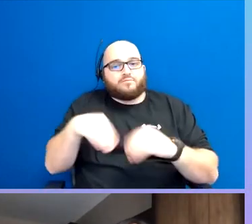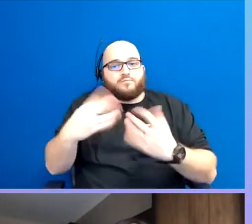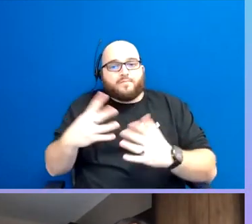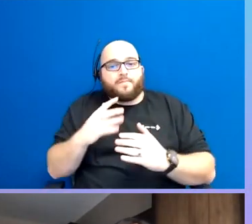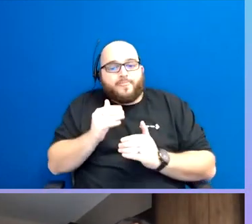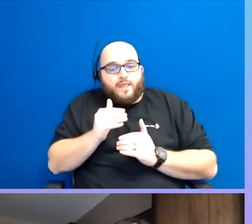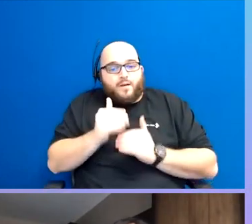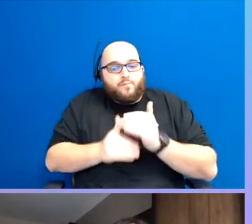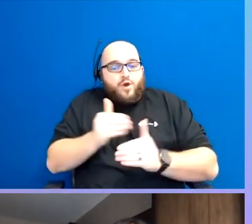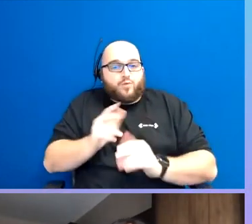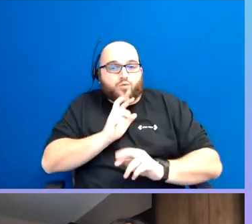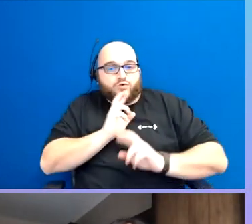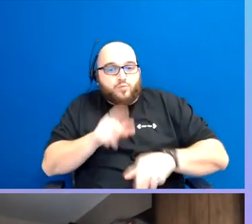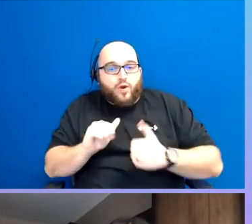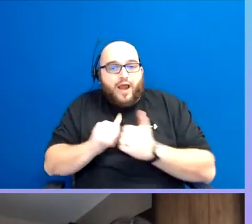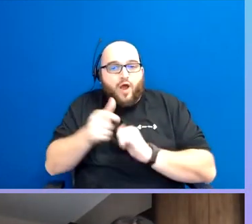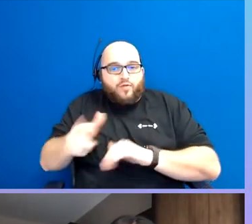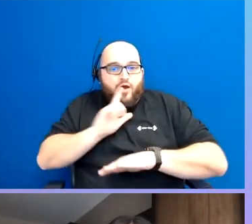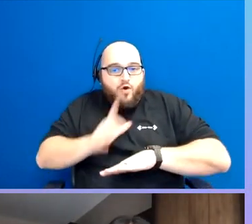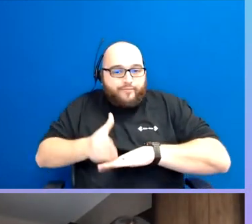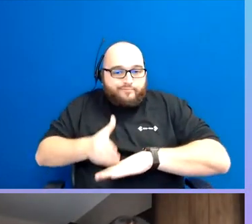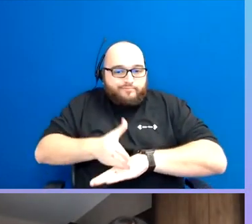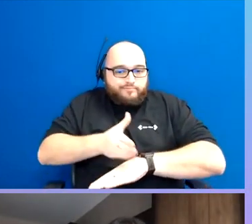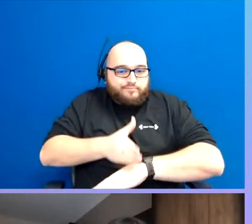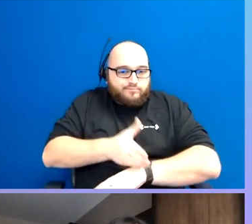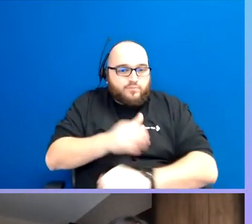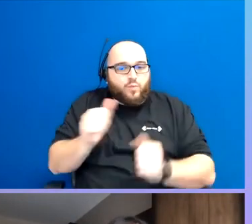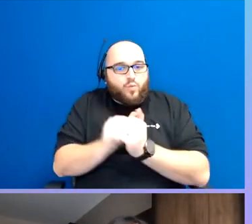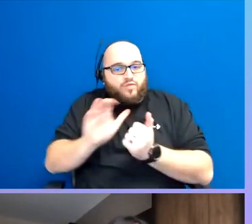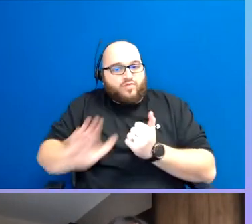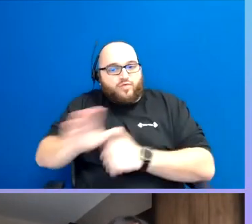how they're advancing against their work.